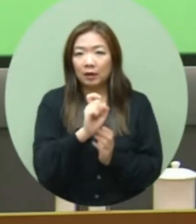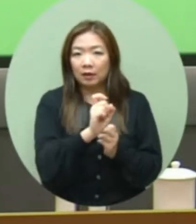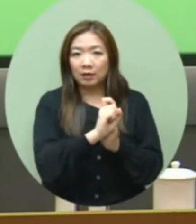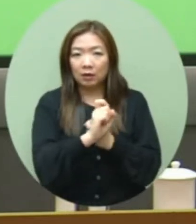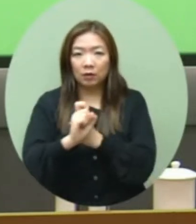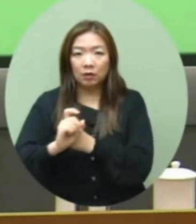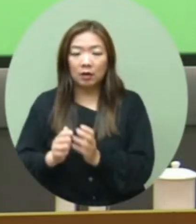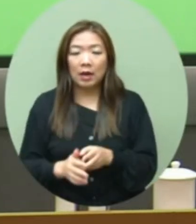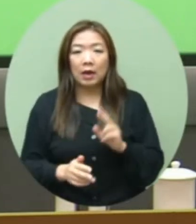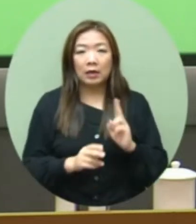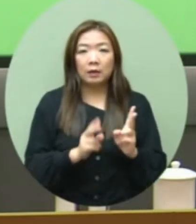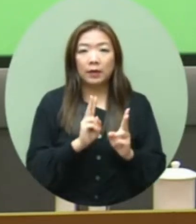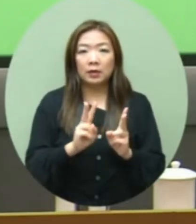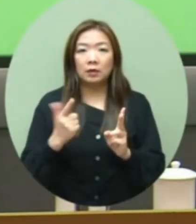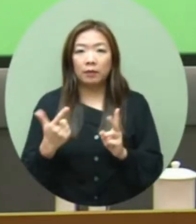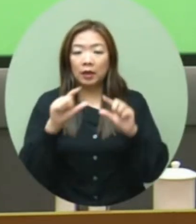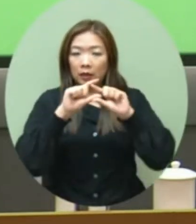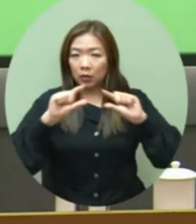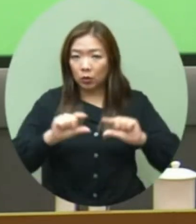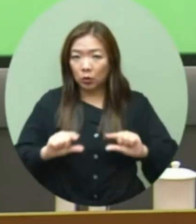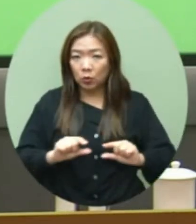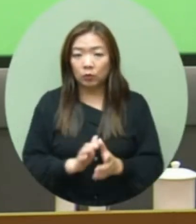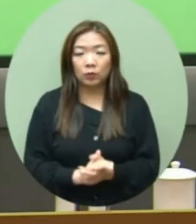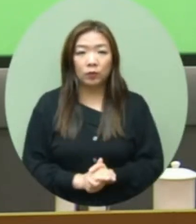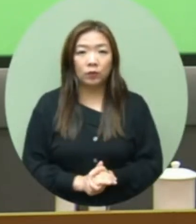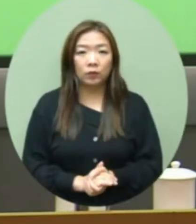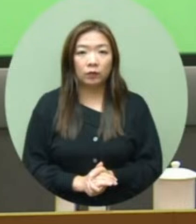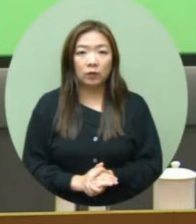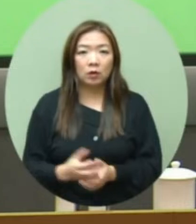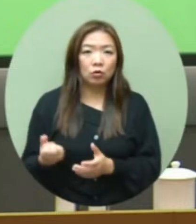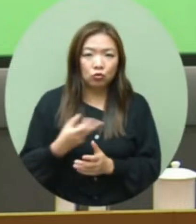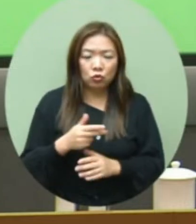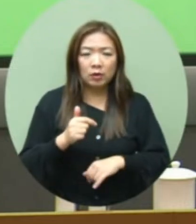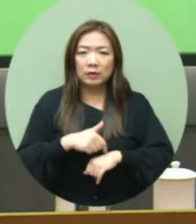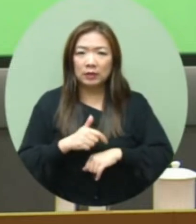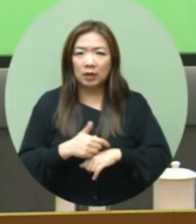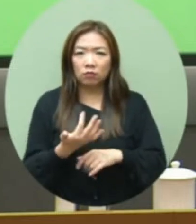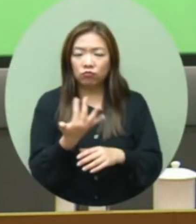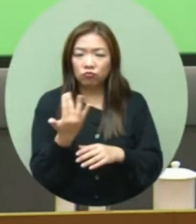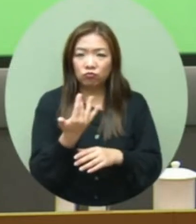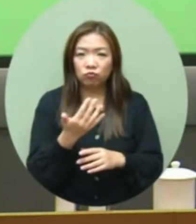31,800 words with 9 chapters and 228 paragraphs.